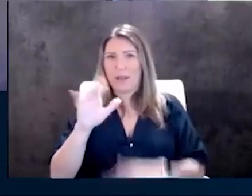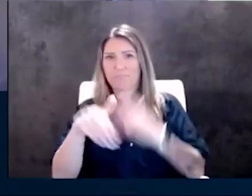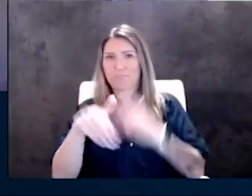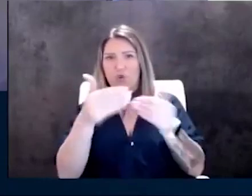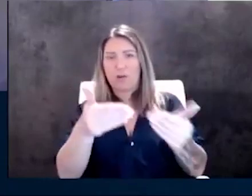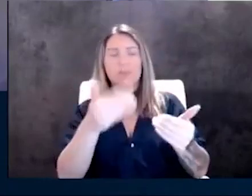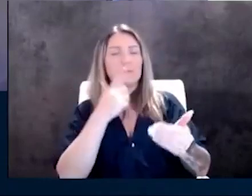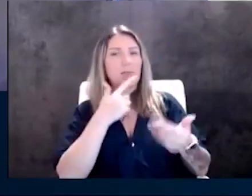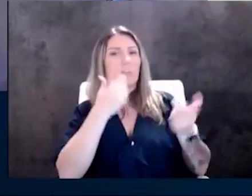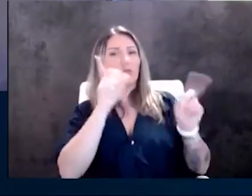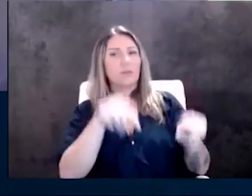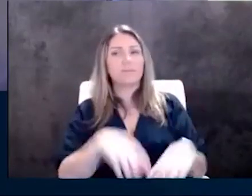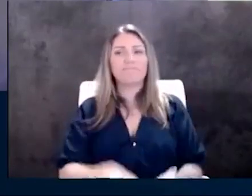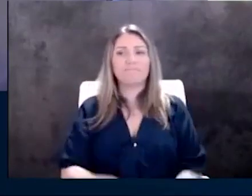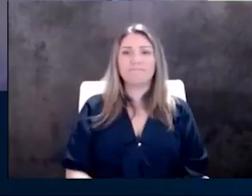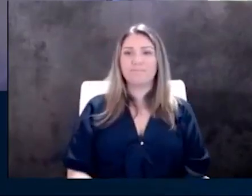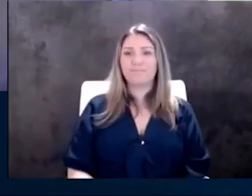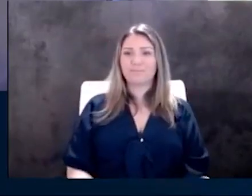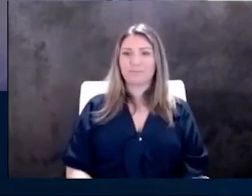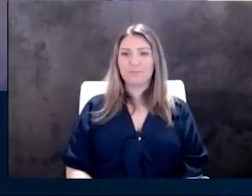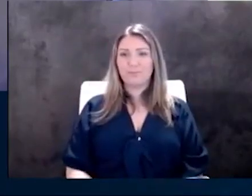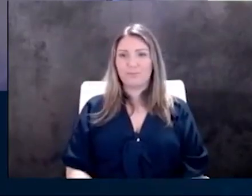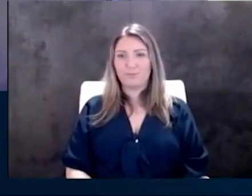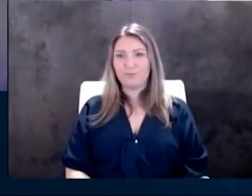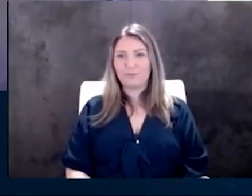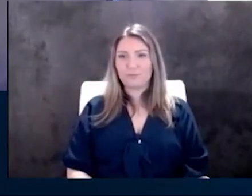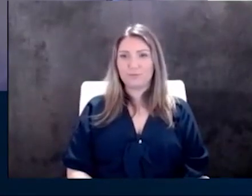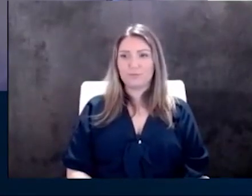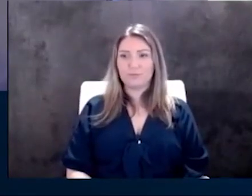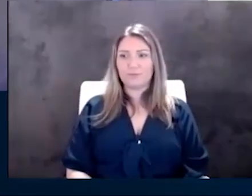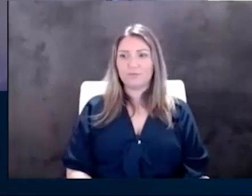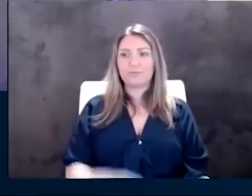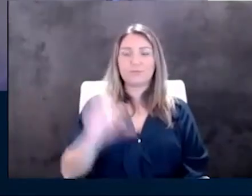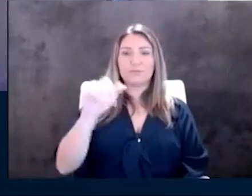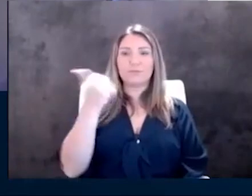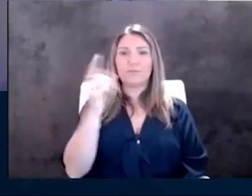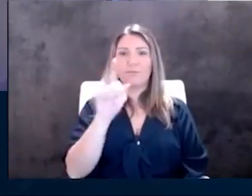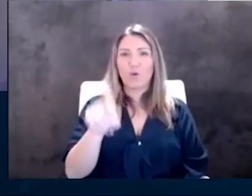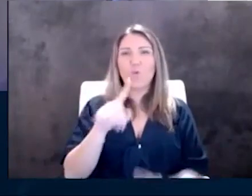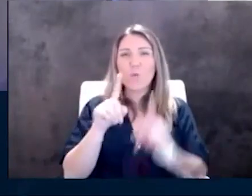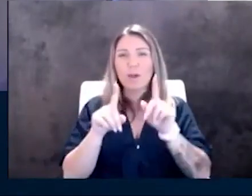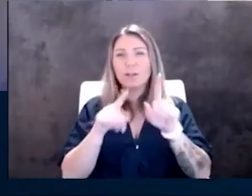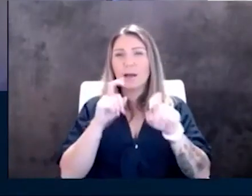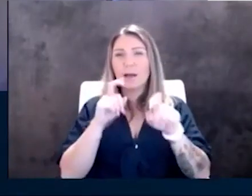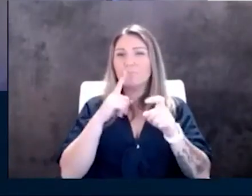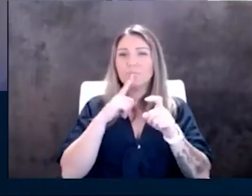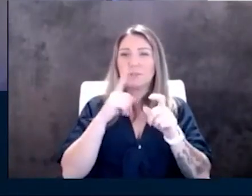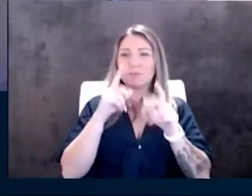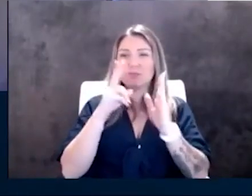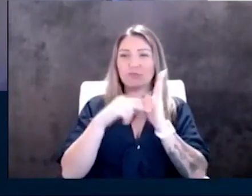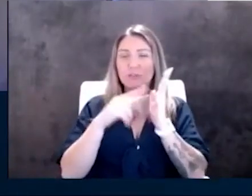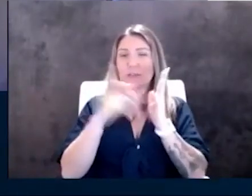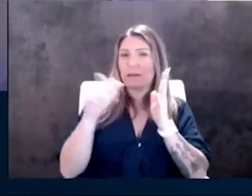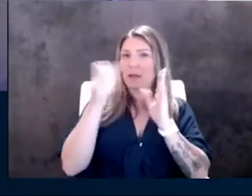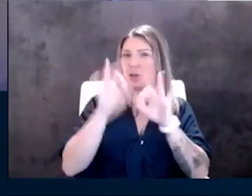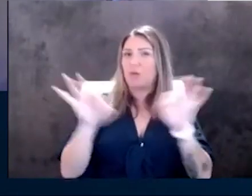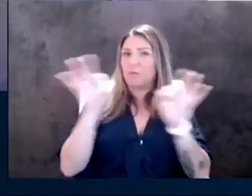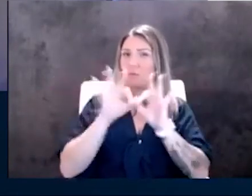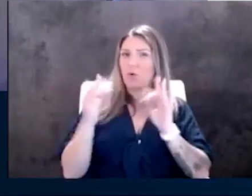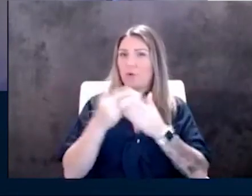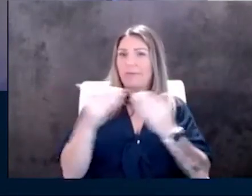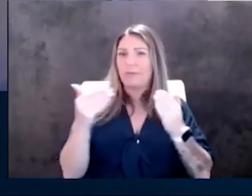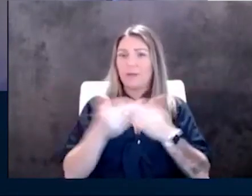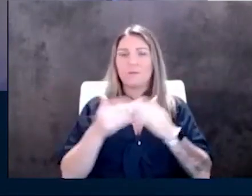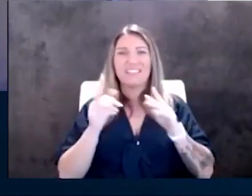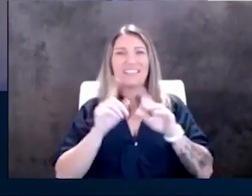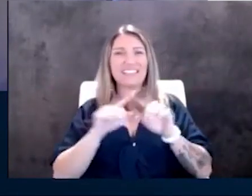you. Okay, I do have another question. Sorry, I'm going through these, and I don't want to miss the other ones. important thing that is different mechanisms